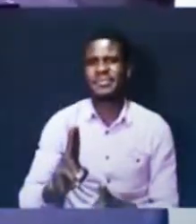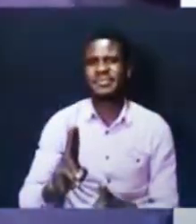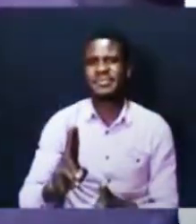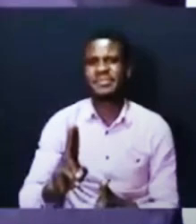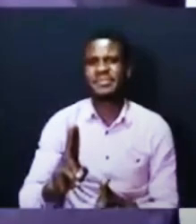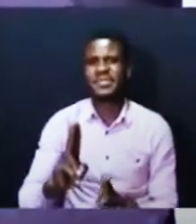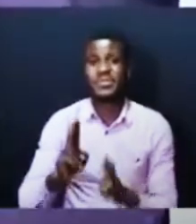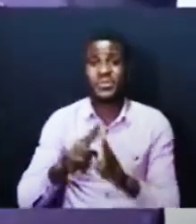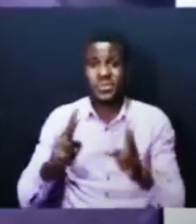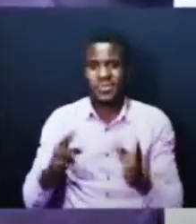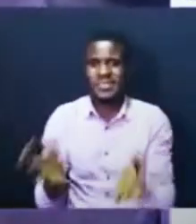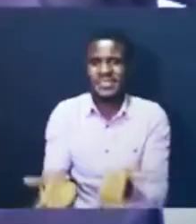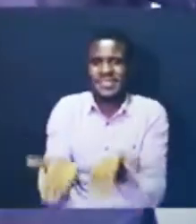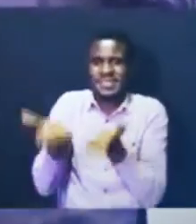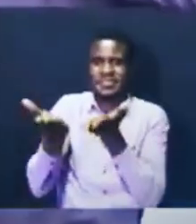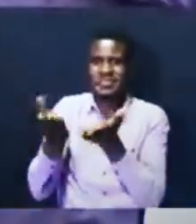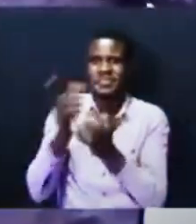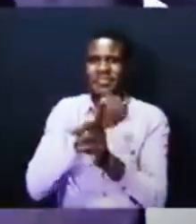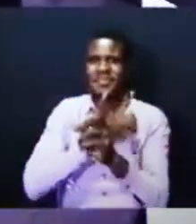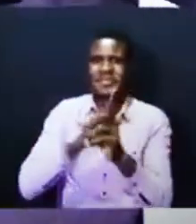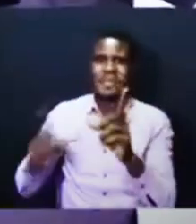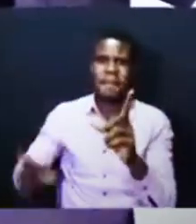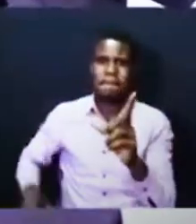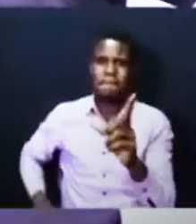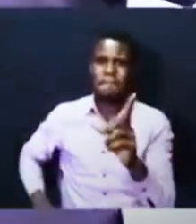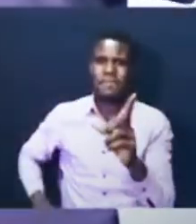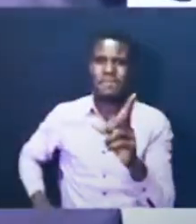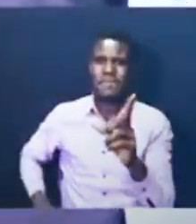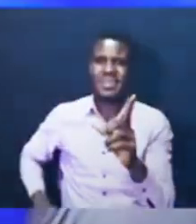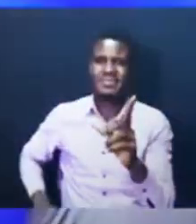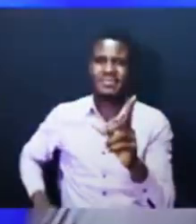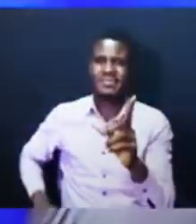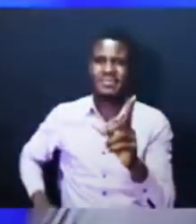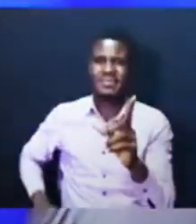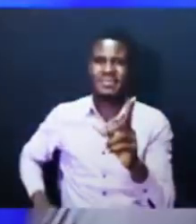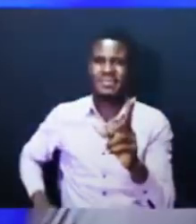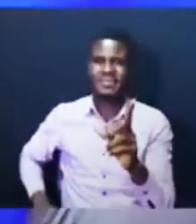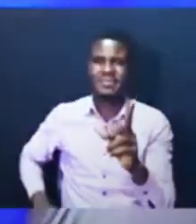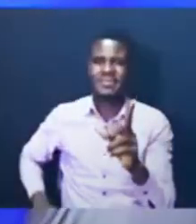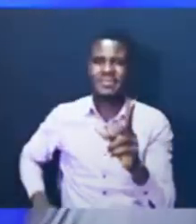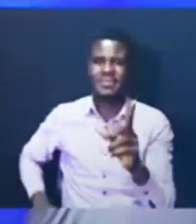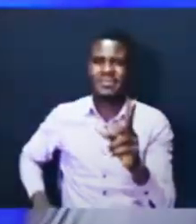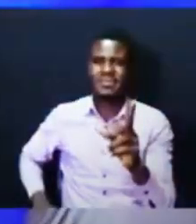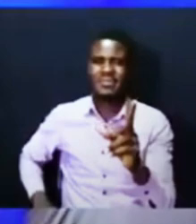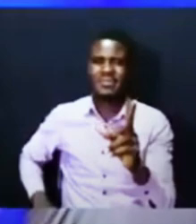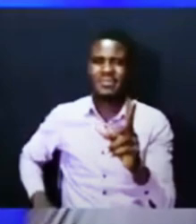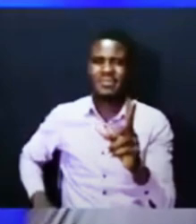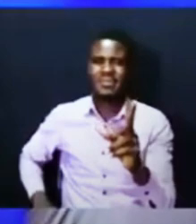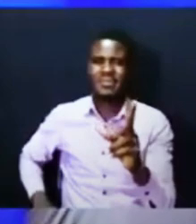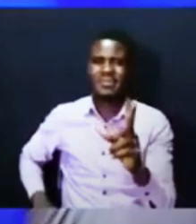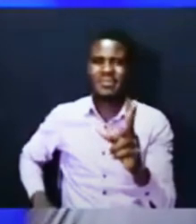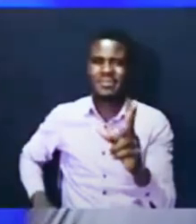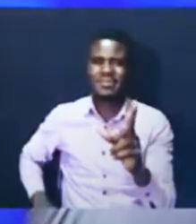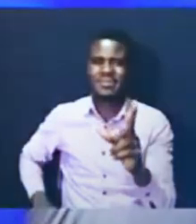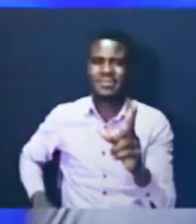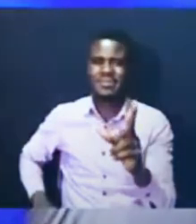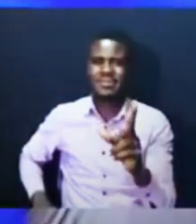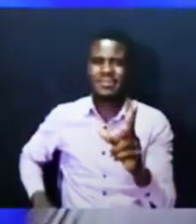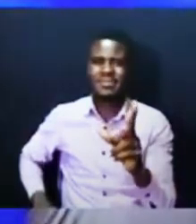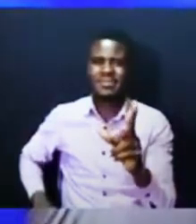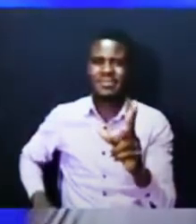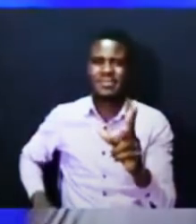wo de. Lift him up. Enunti manoso da. So individuals who are too much of a disturbance and